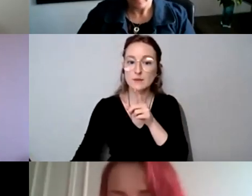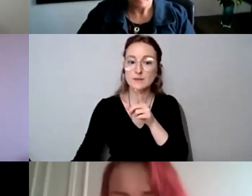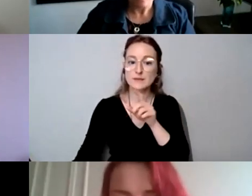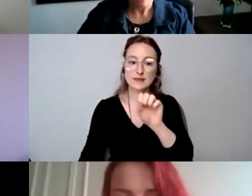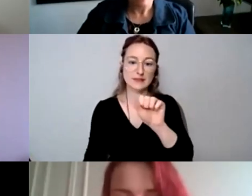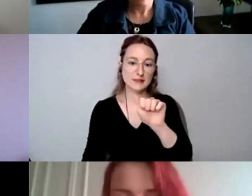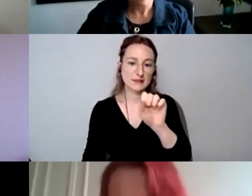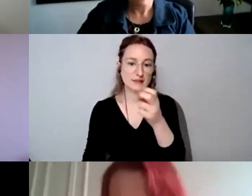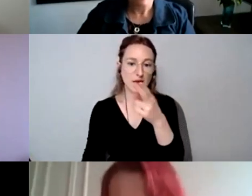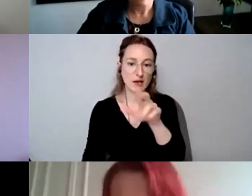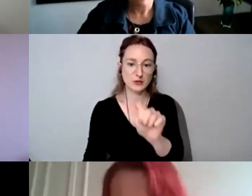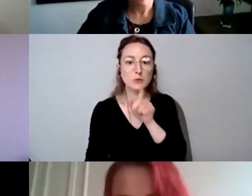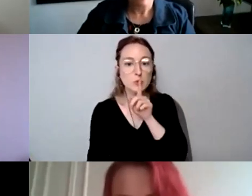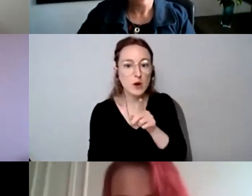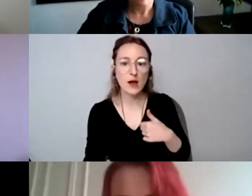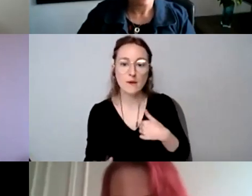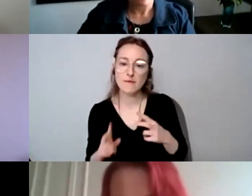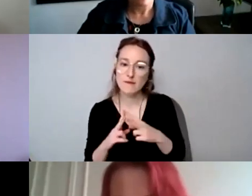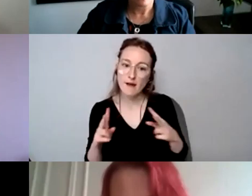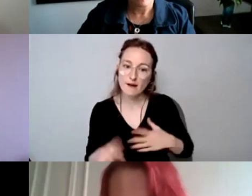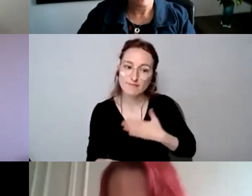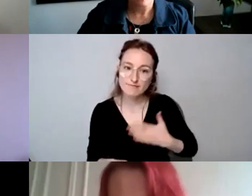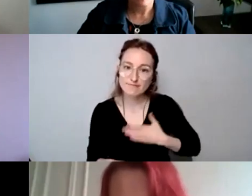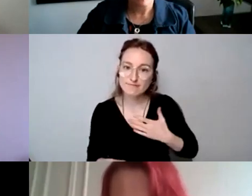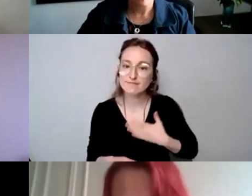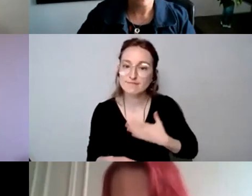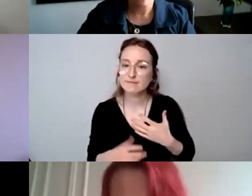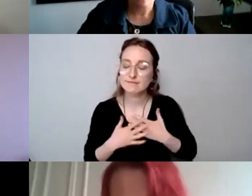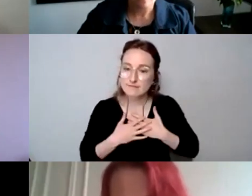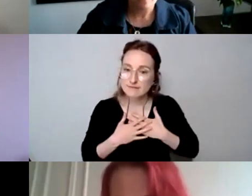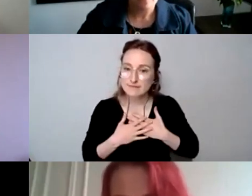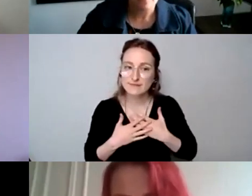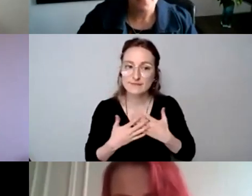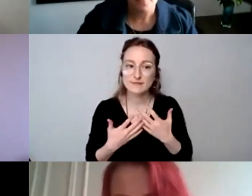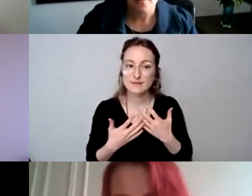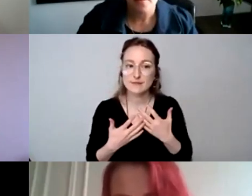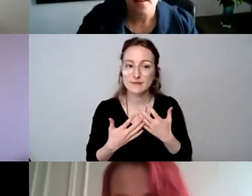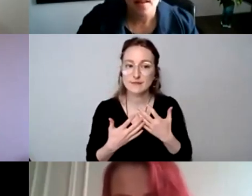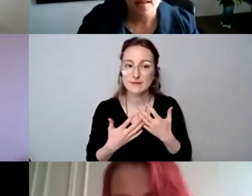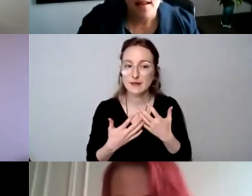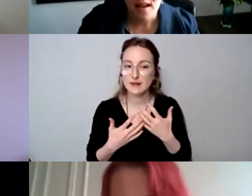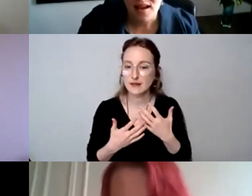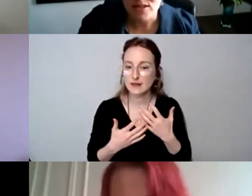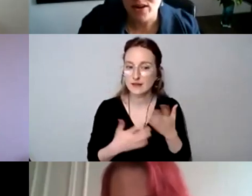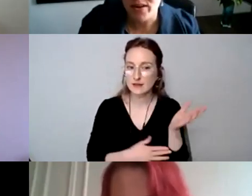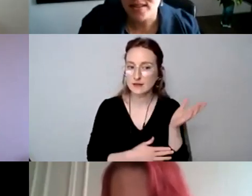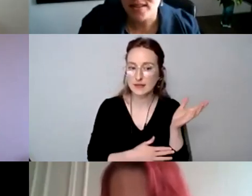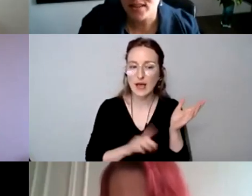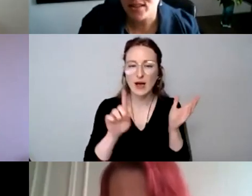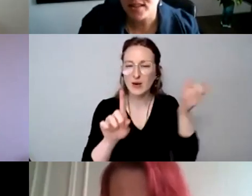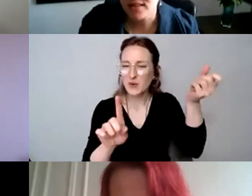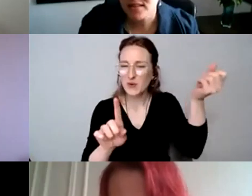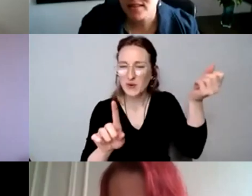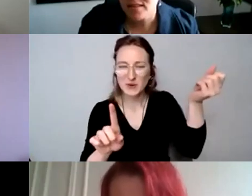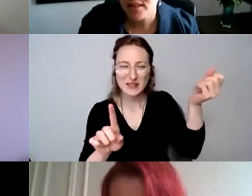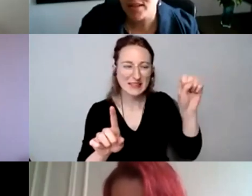I'm super grateful. Yeah, I'm super glad that I'm speaking after. I'm sorry,